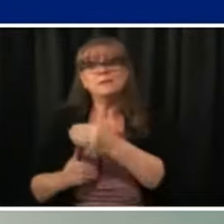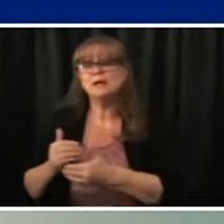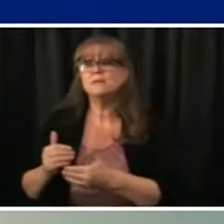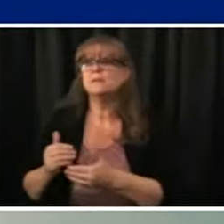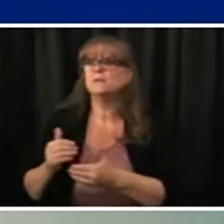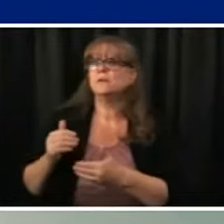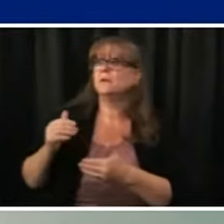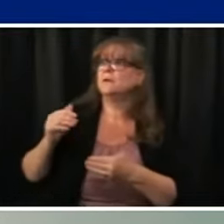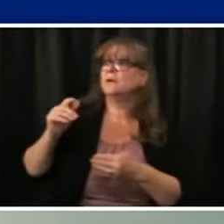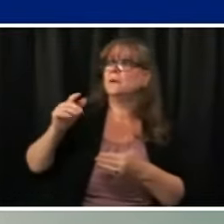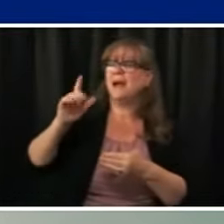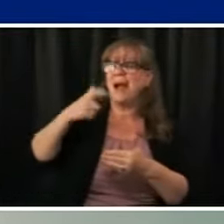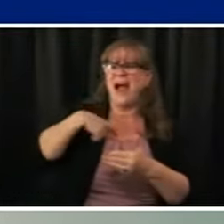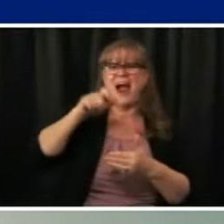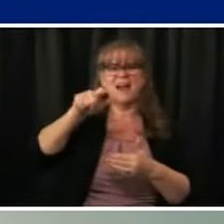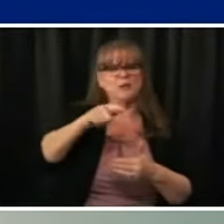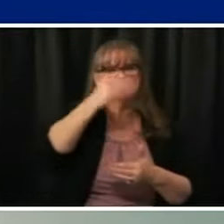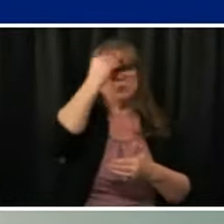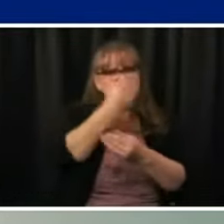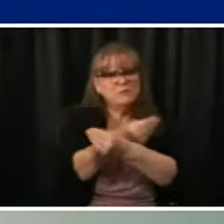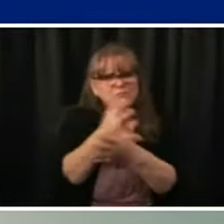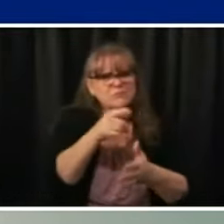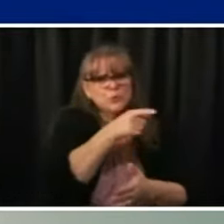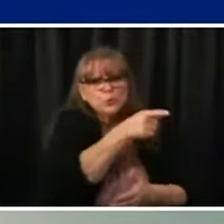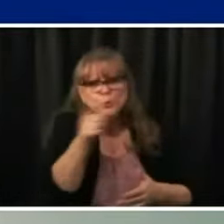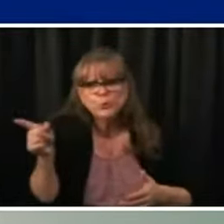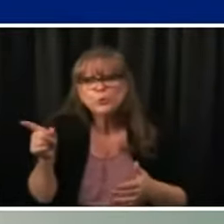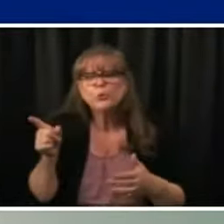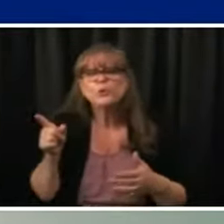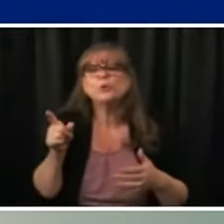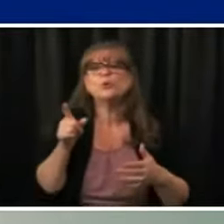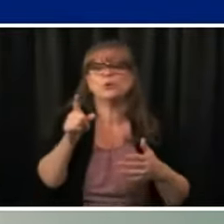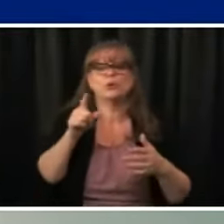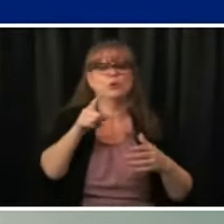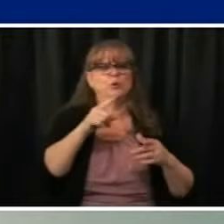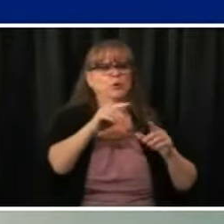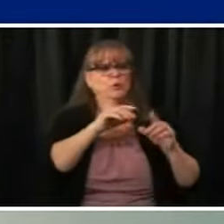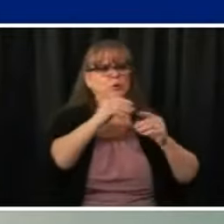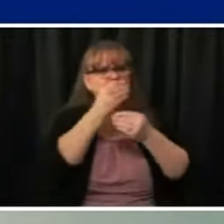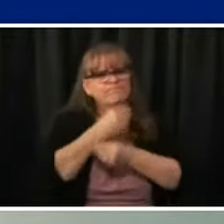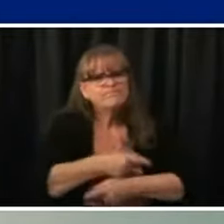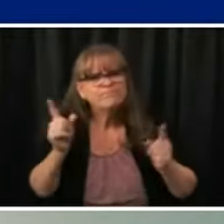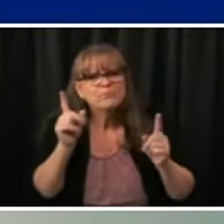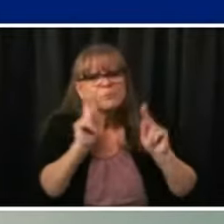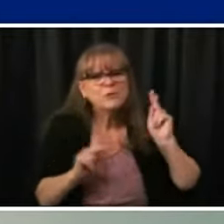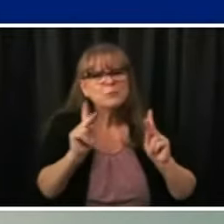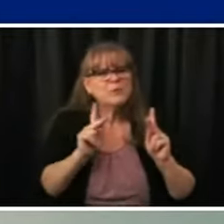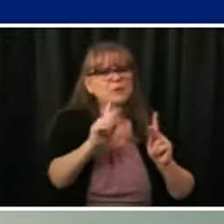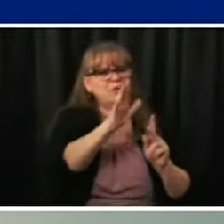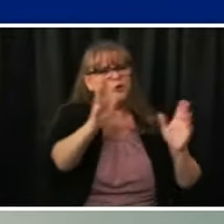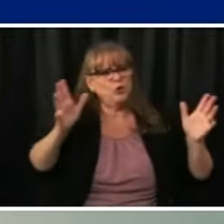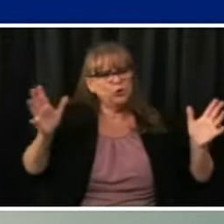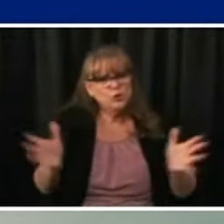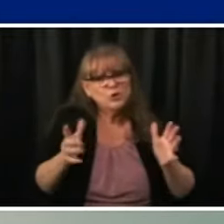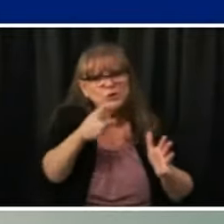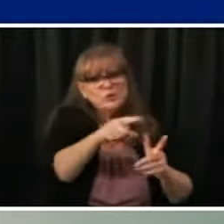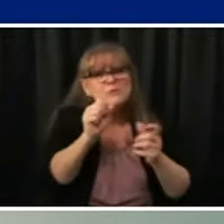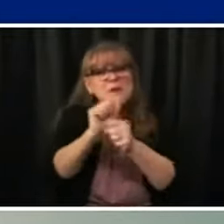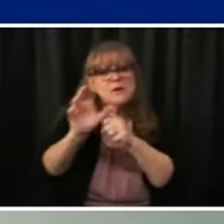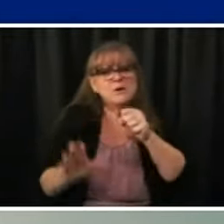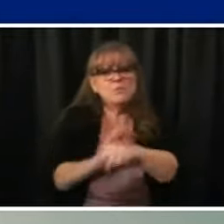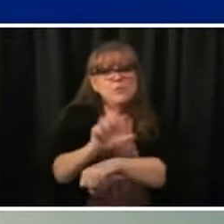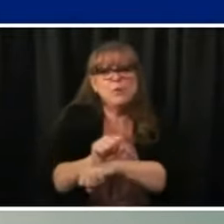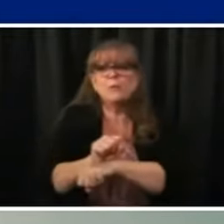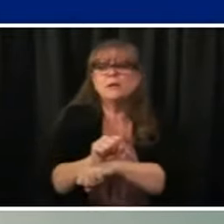to receive the phone calls. The second one is to organize the time and where is the place to be safe